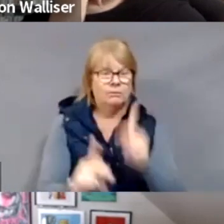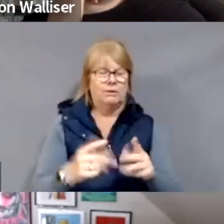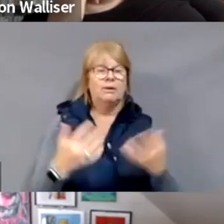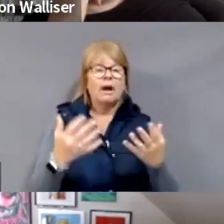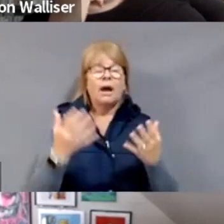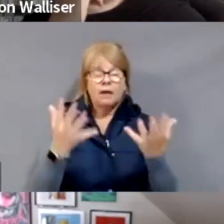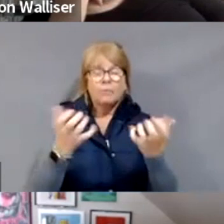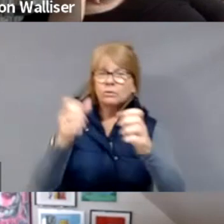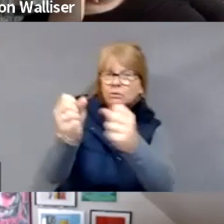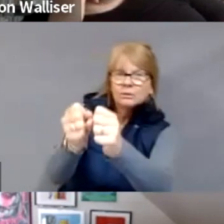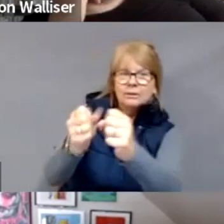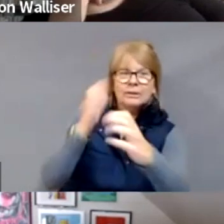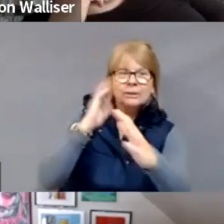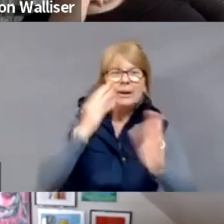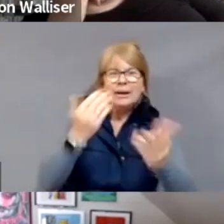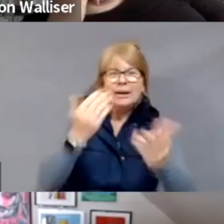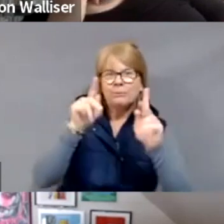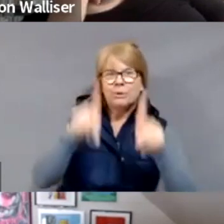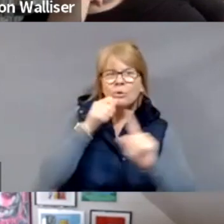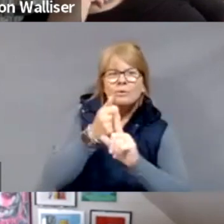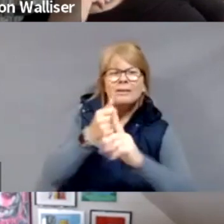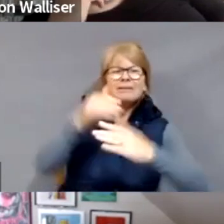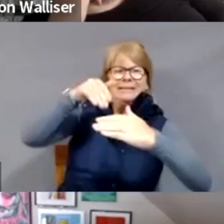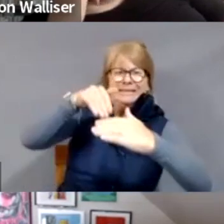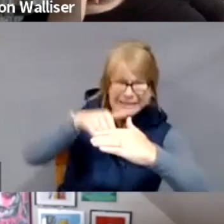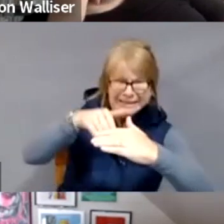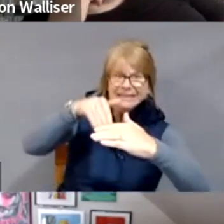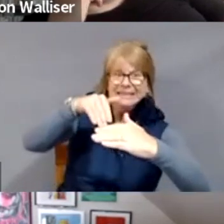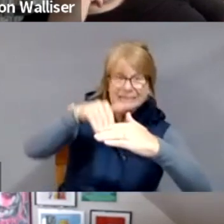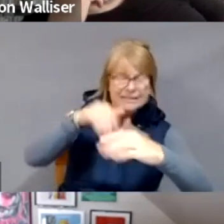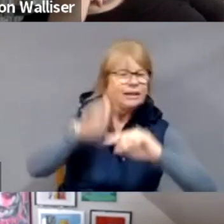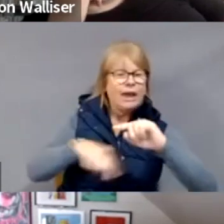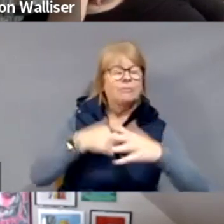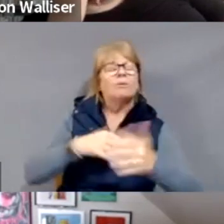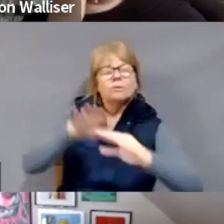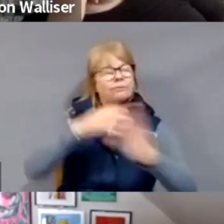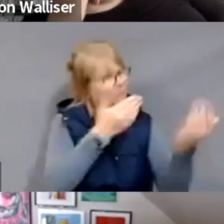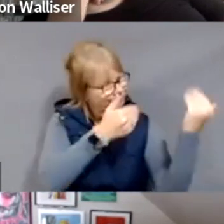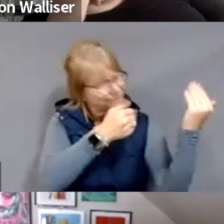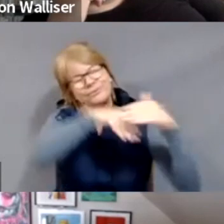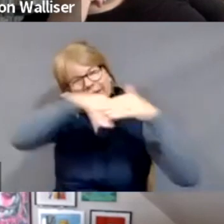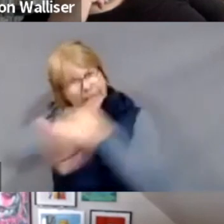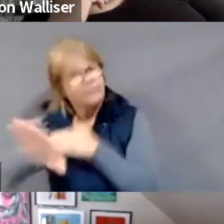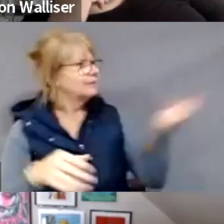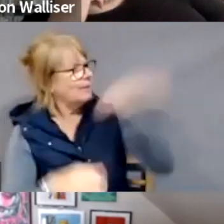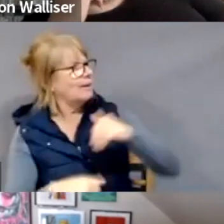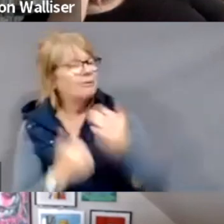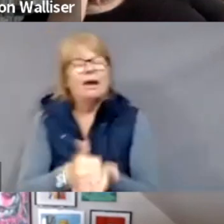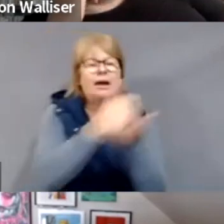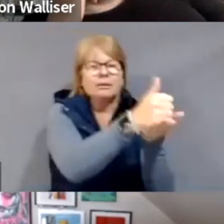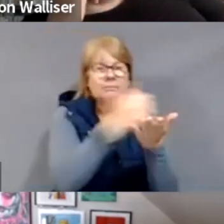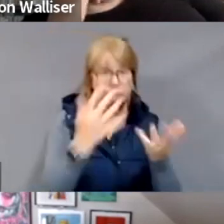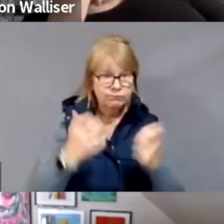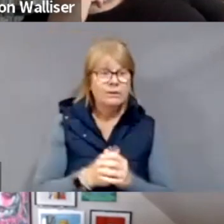for someone who's been banging on it for a long time. All of those things, because those are experiences that were really hard for me in my